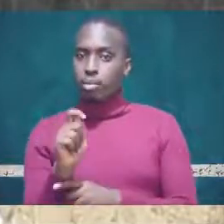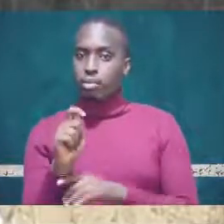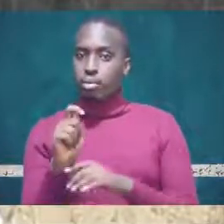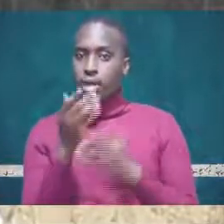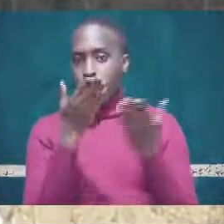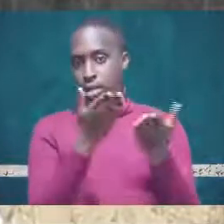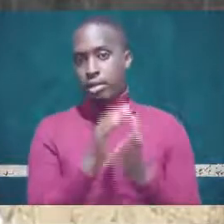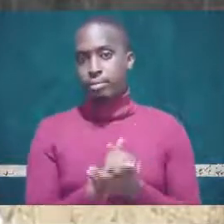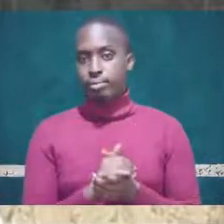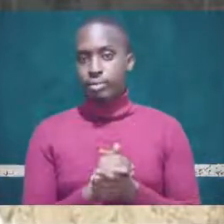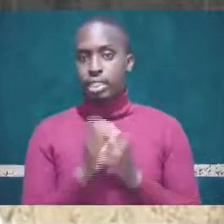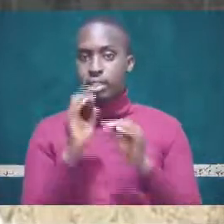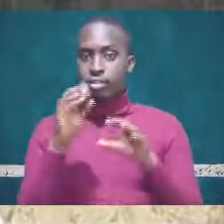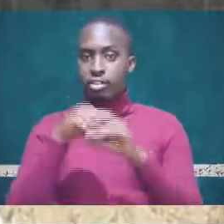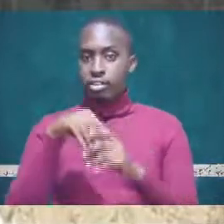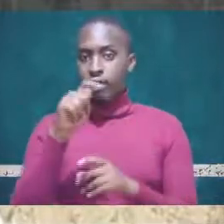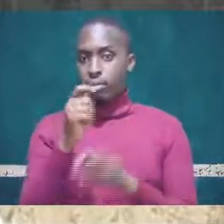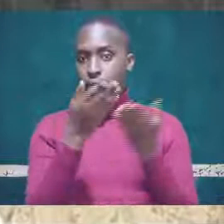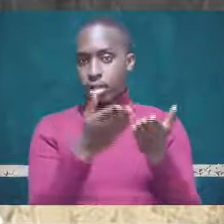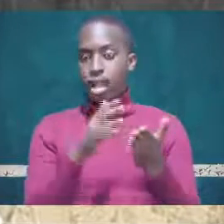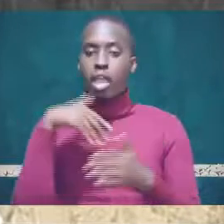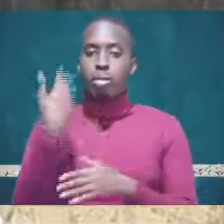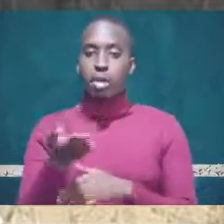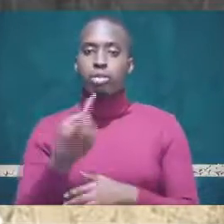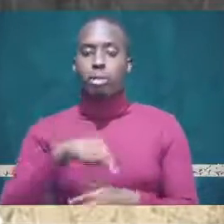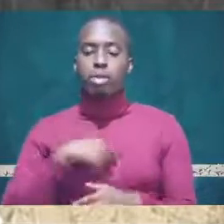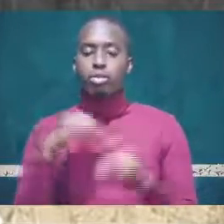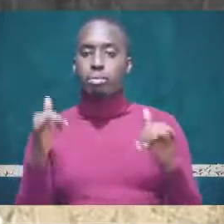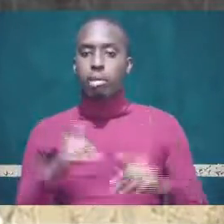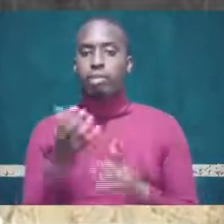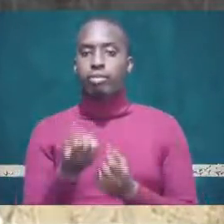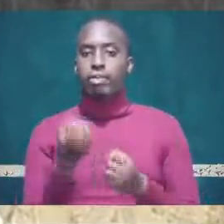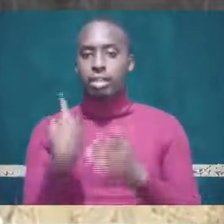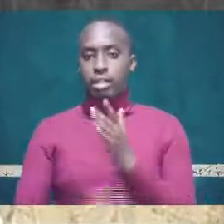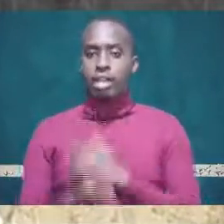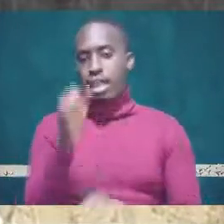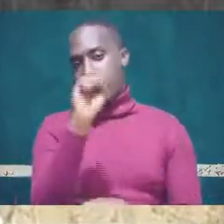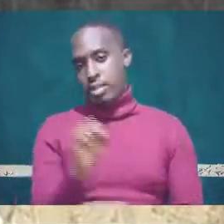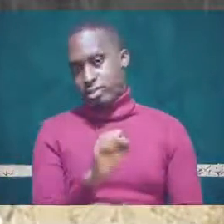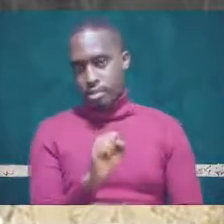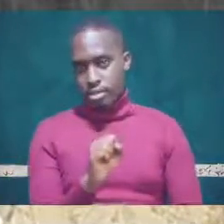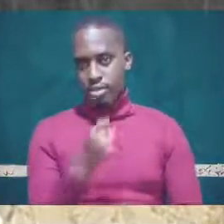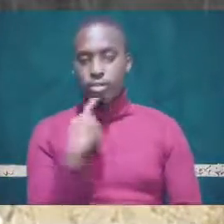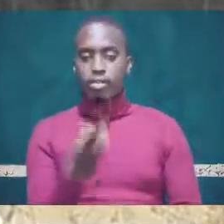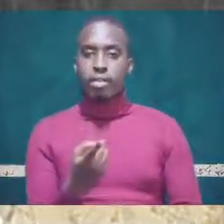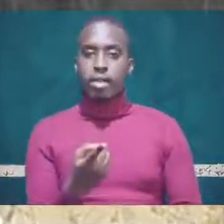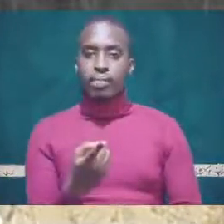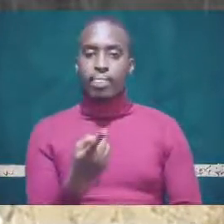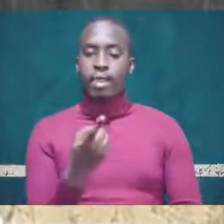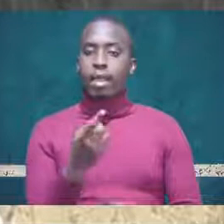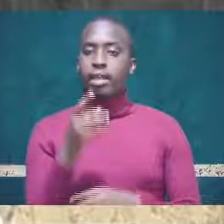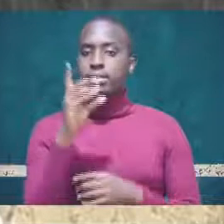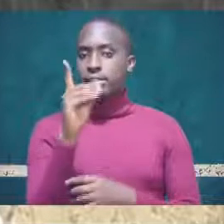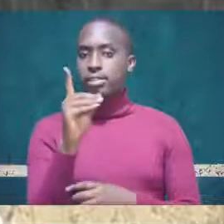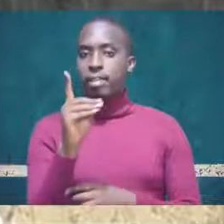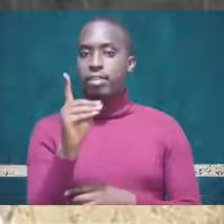can put time there. So if I put time here, then what we are remaining with is speed. So you say distance